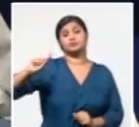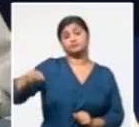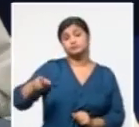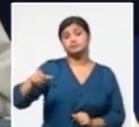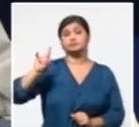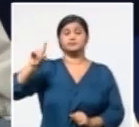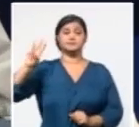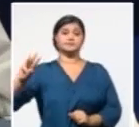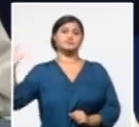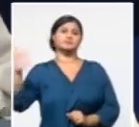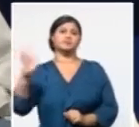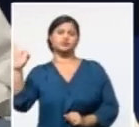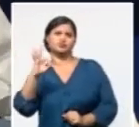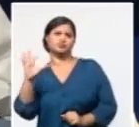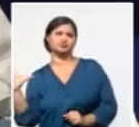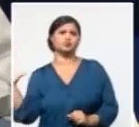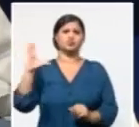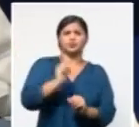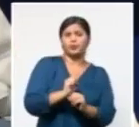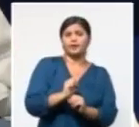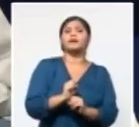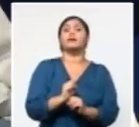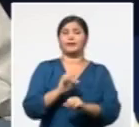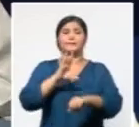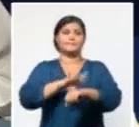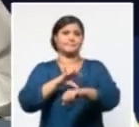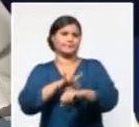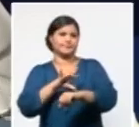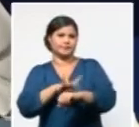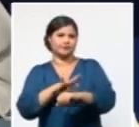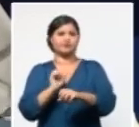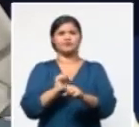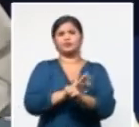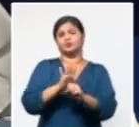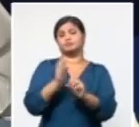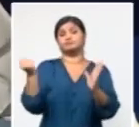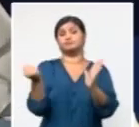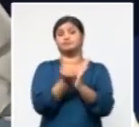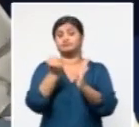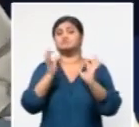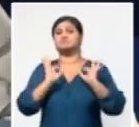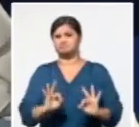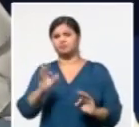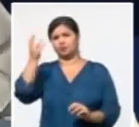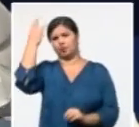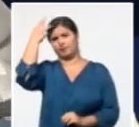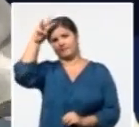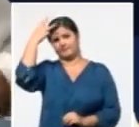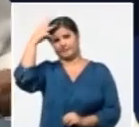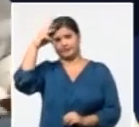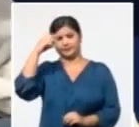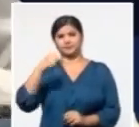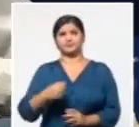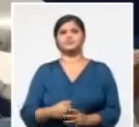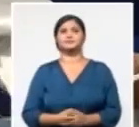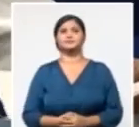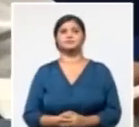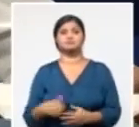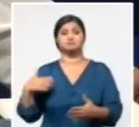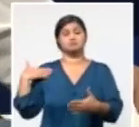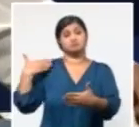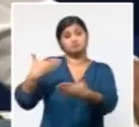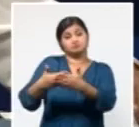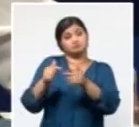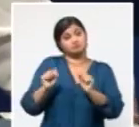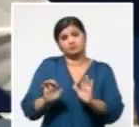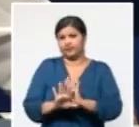11.93% of all patients who have tested positive in Mexico. And this is the information we had on the